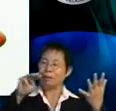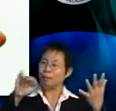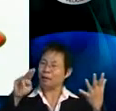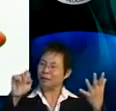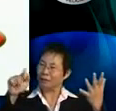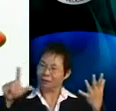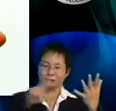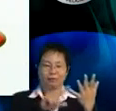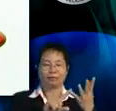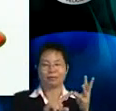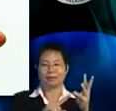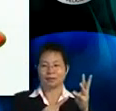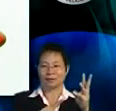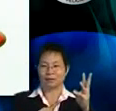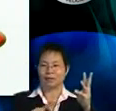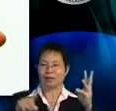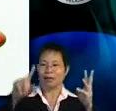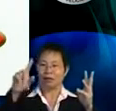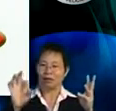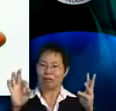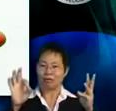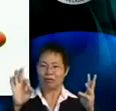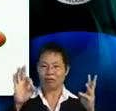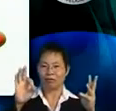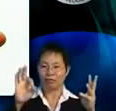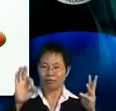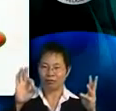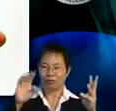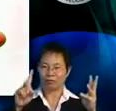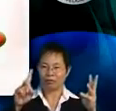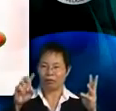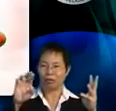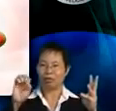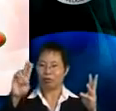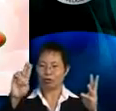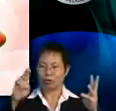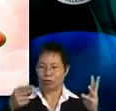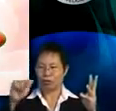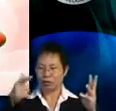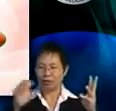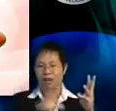salts, dietary fibers or roughage, and water.